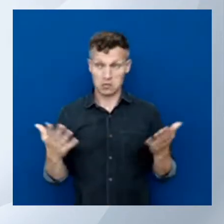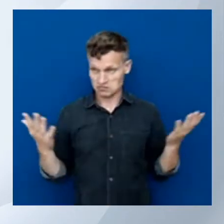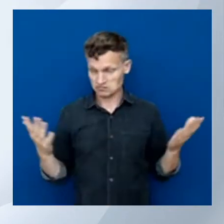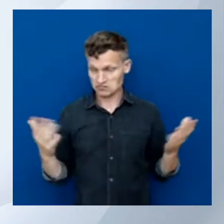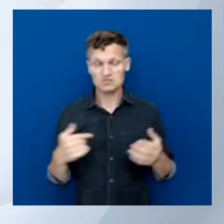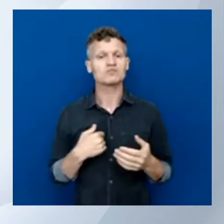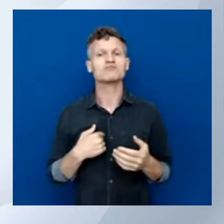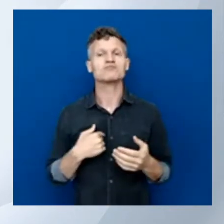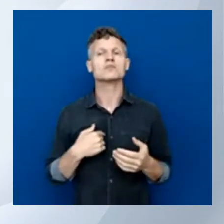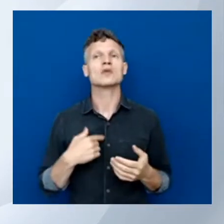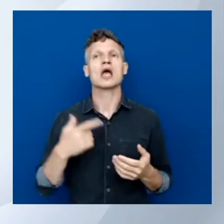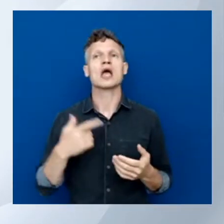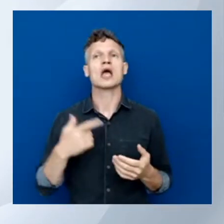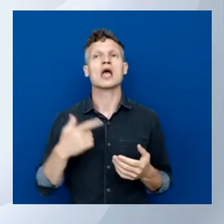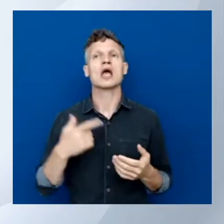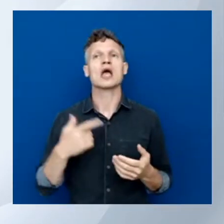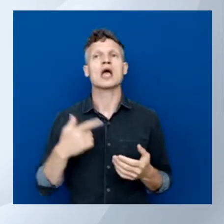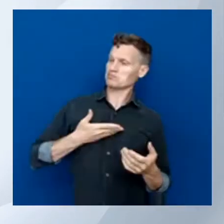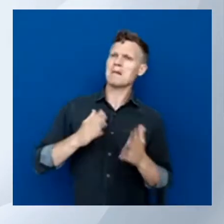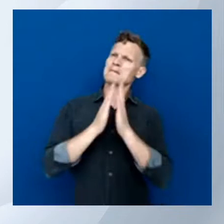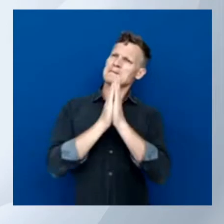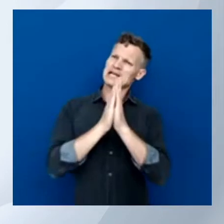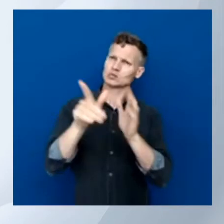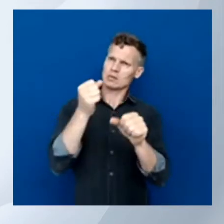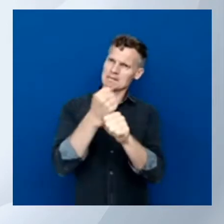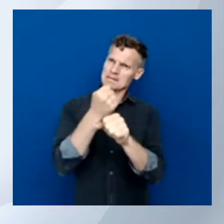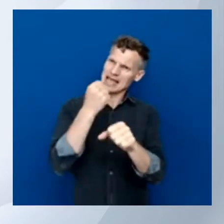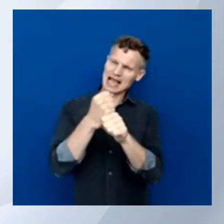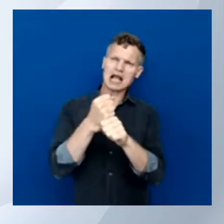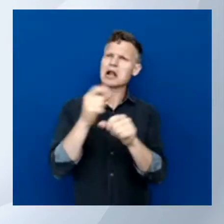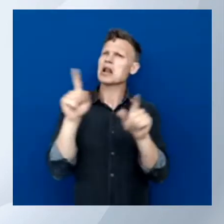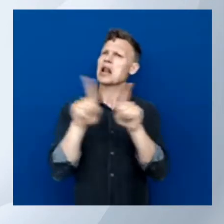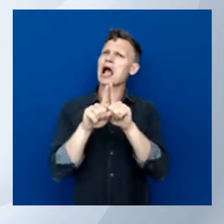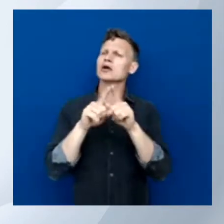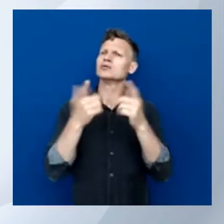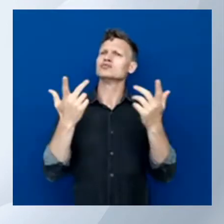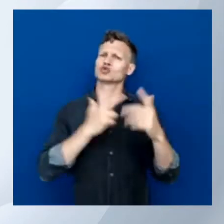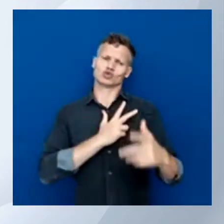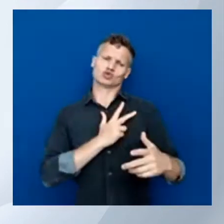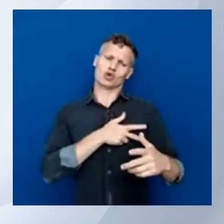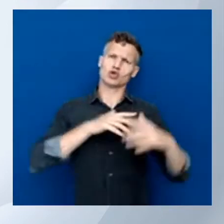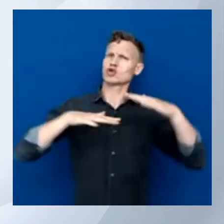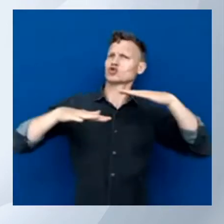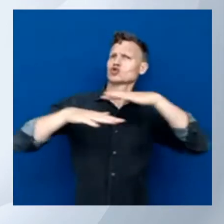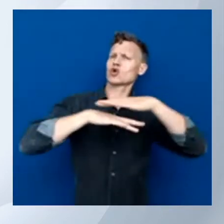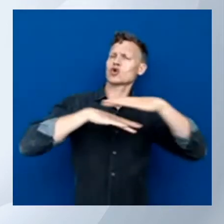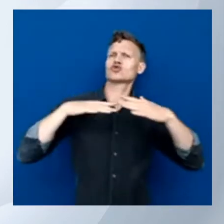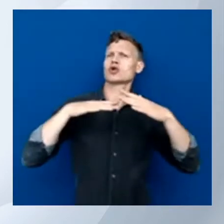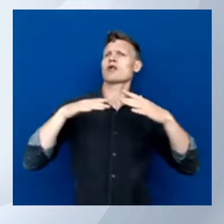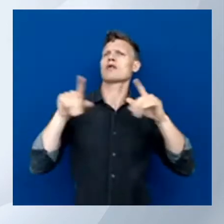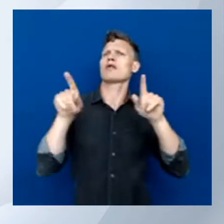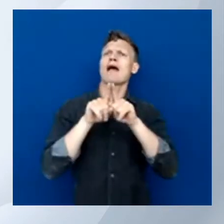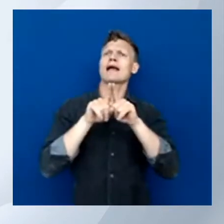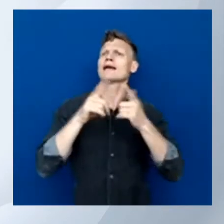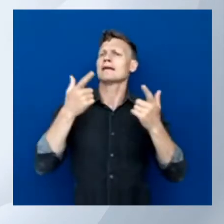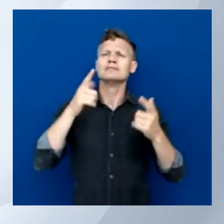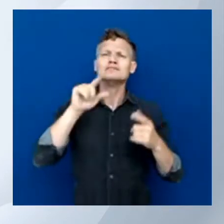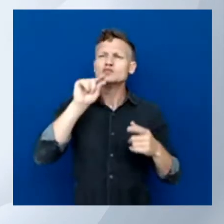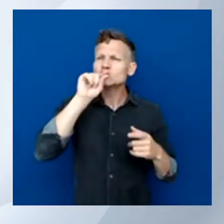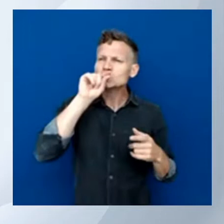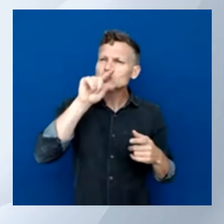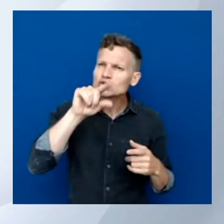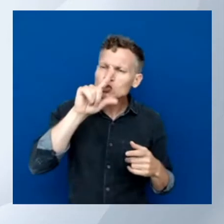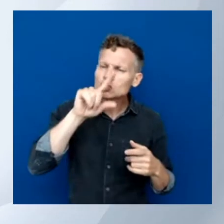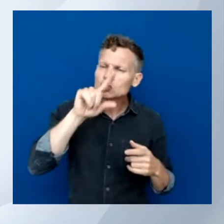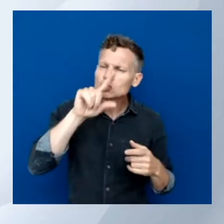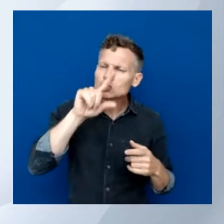like Facebook Messenger, Twitter, or WhatsApp. It needs to have a scalable backend, and we're going to have a mobile app of some sort that will be powered by